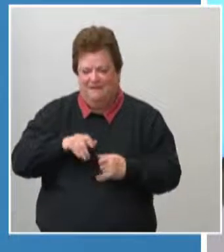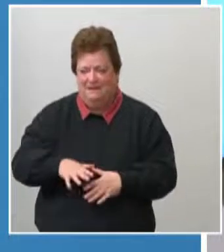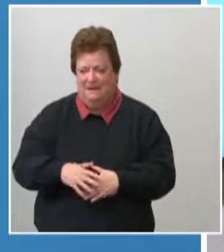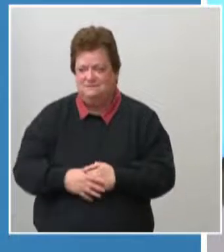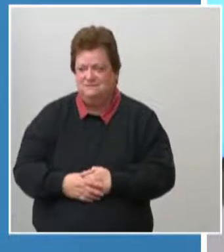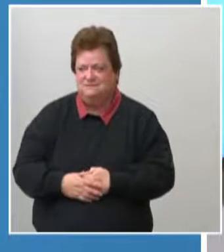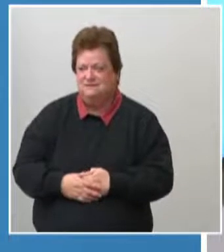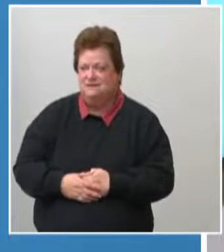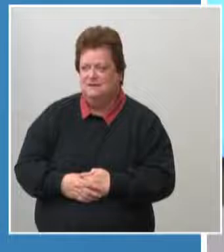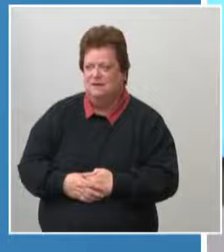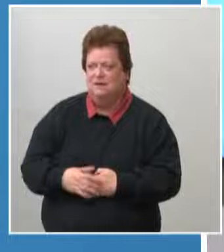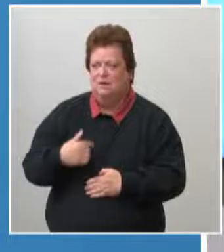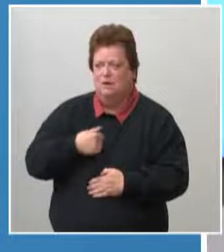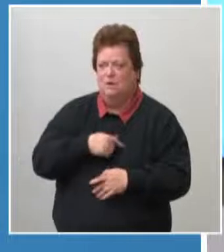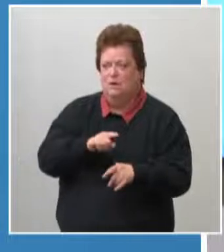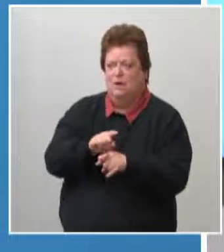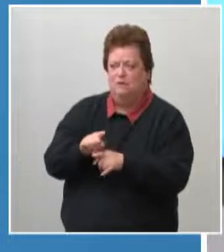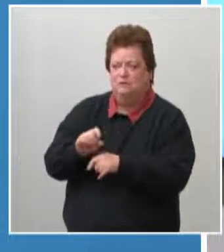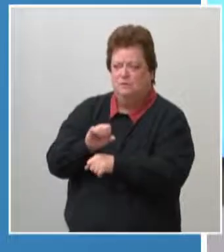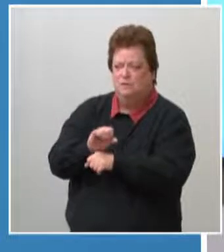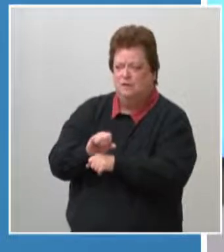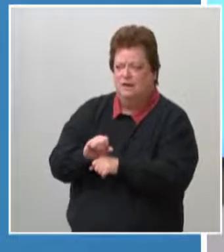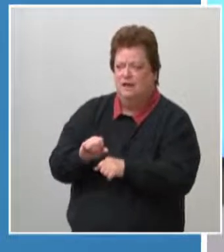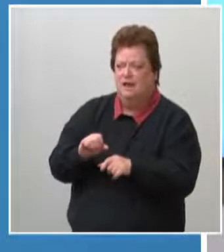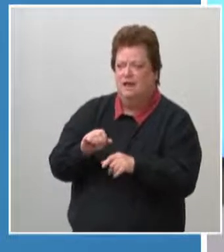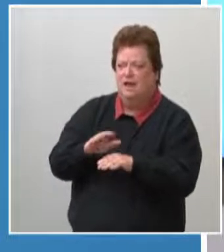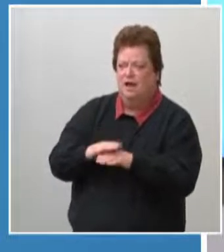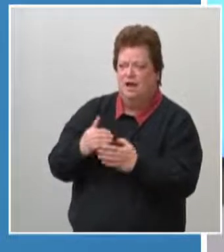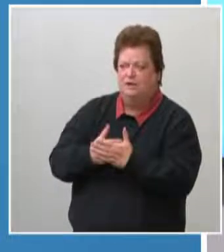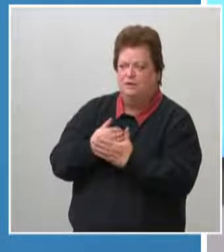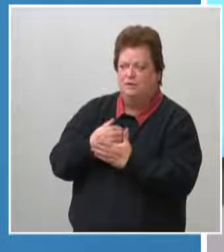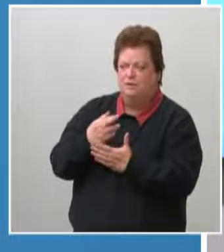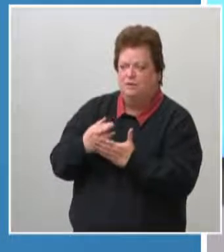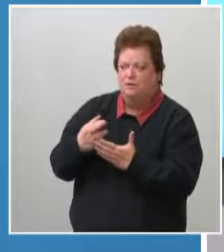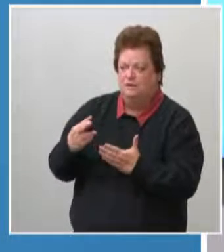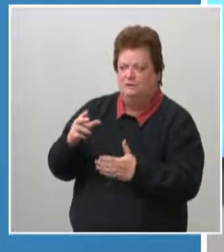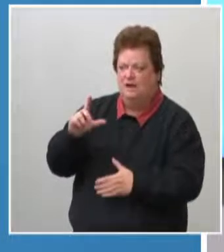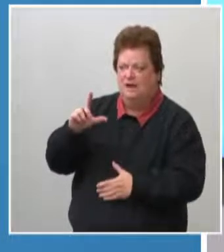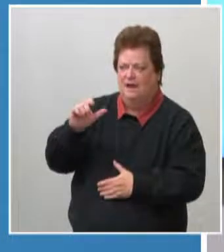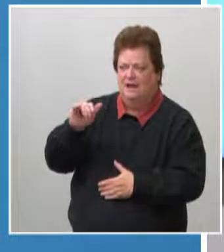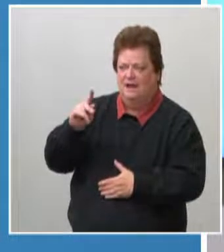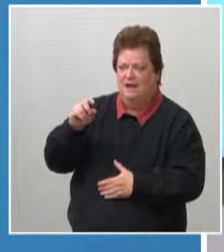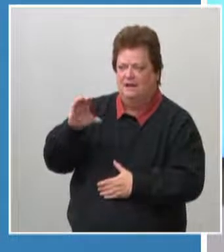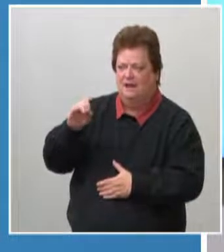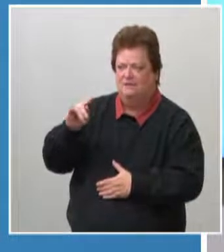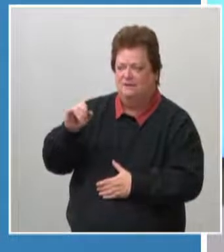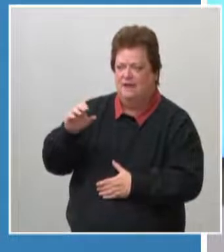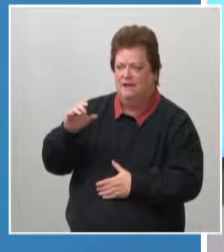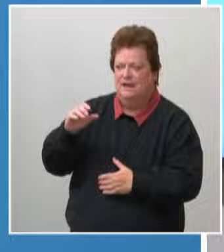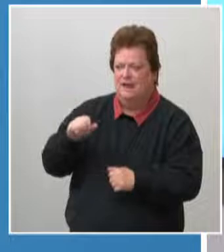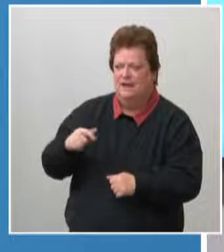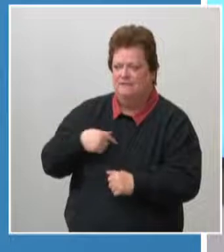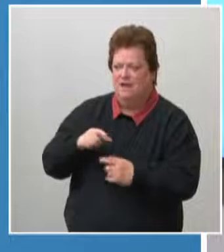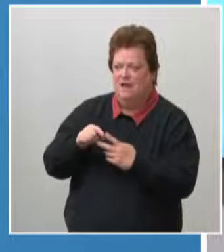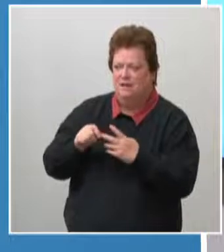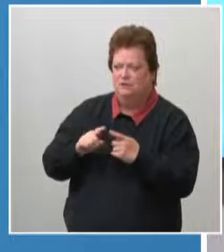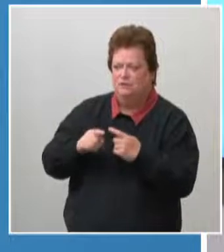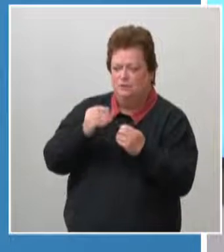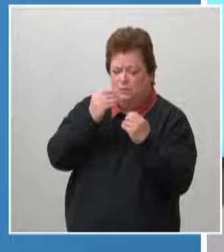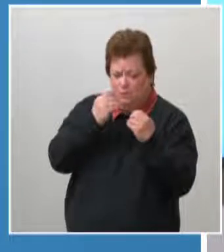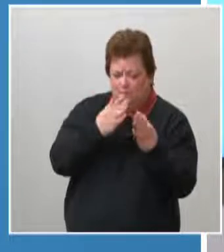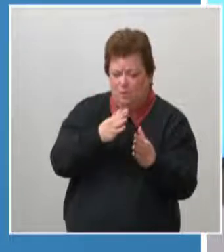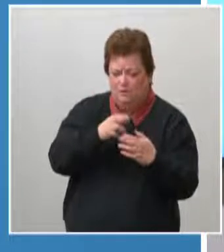state. And we're also working on a new resource so Lancaster County residents have the option of reporting the